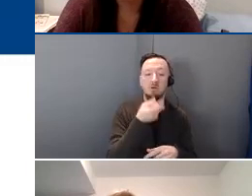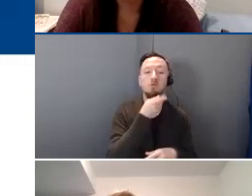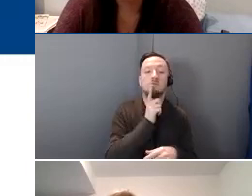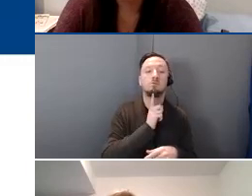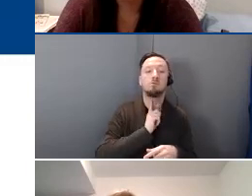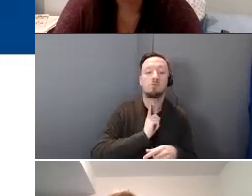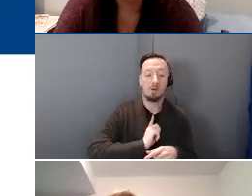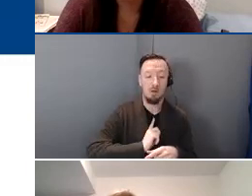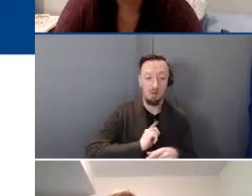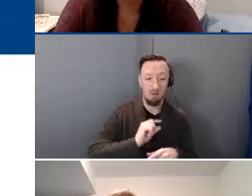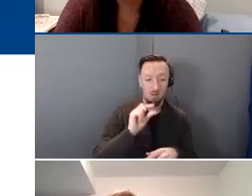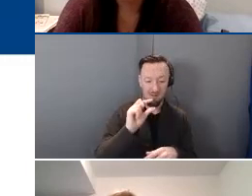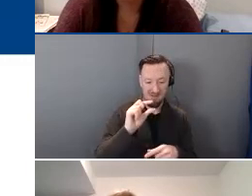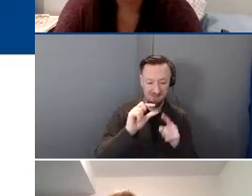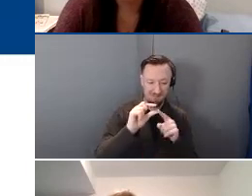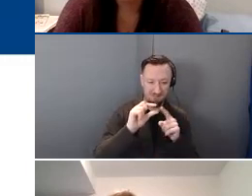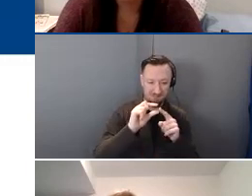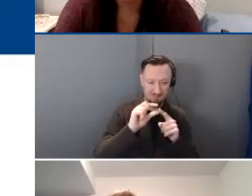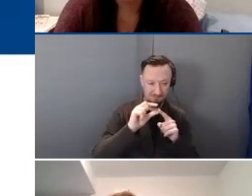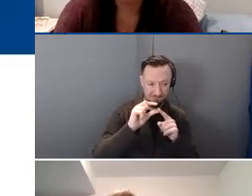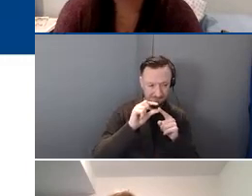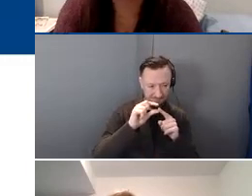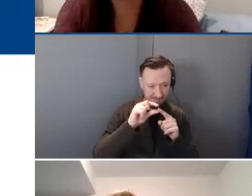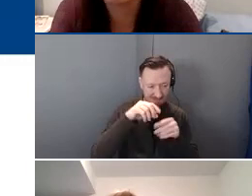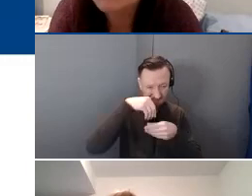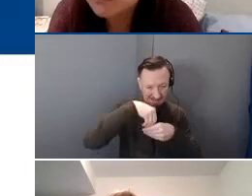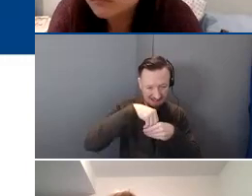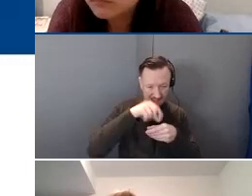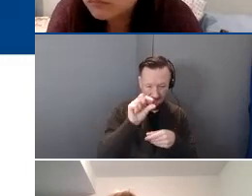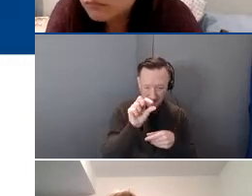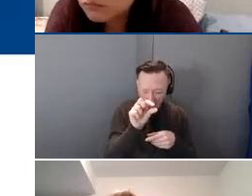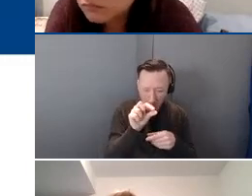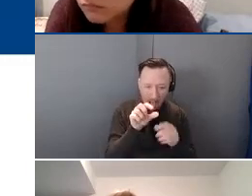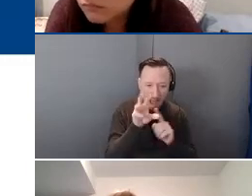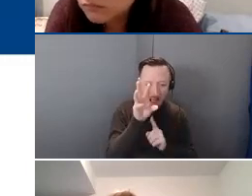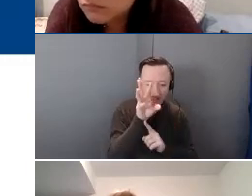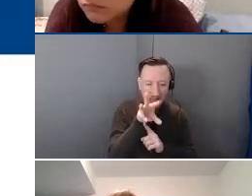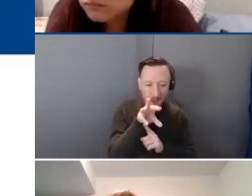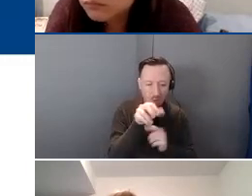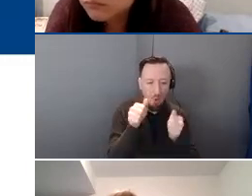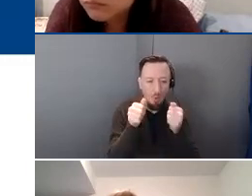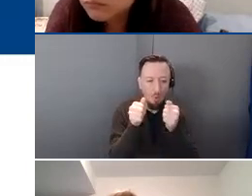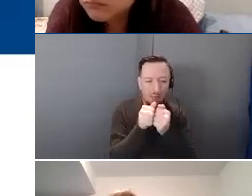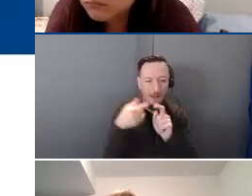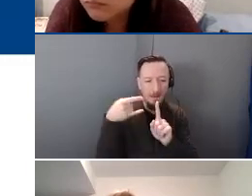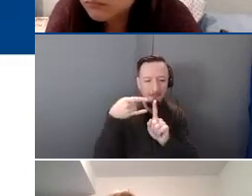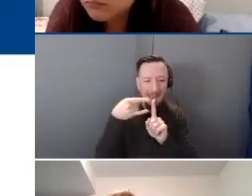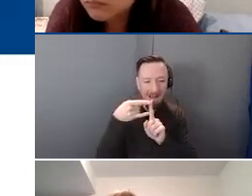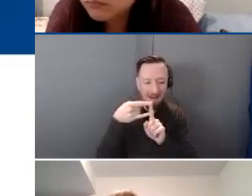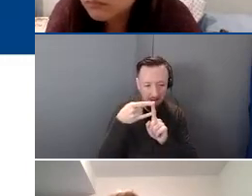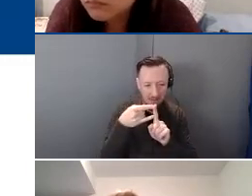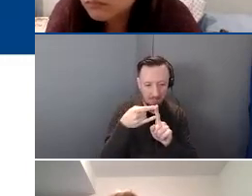teeny tiny little magnetic camera within inside of this pill that they